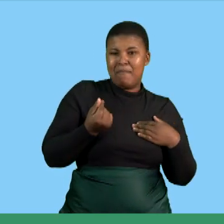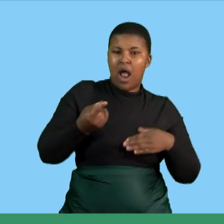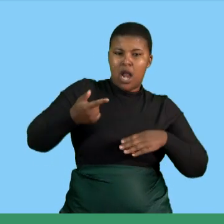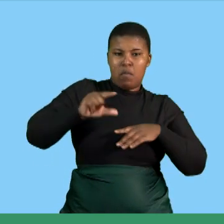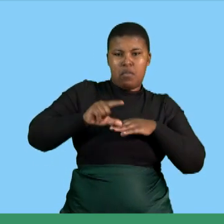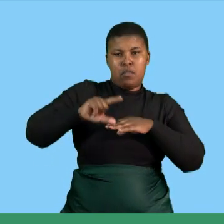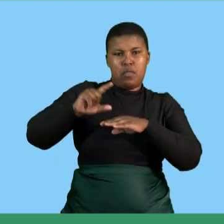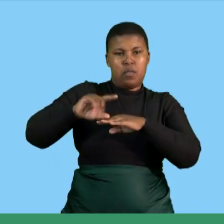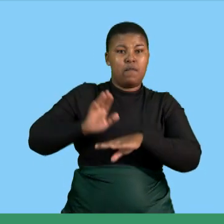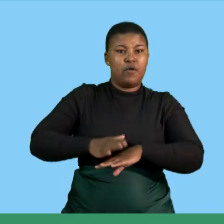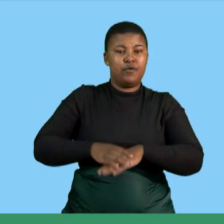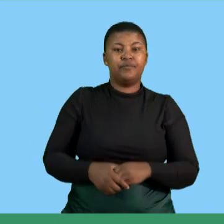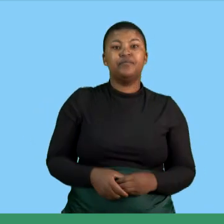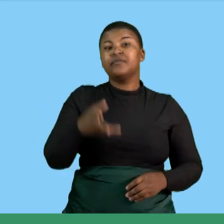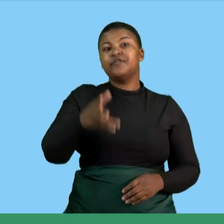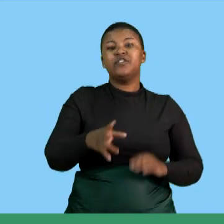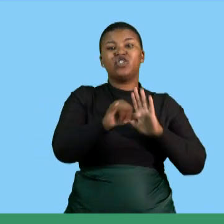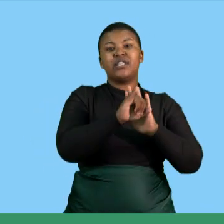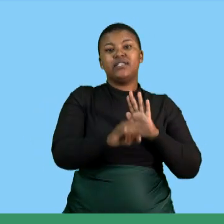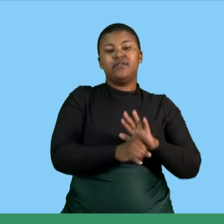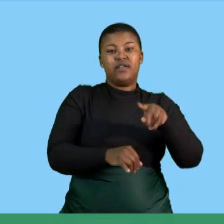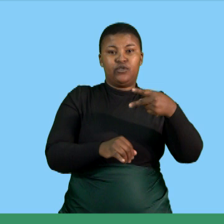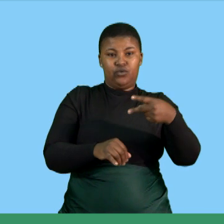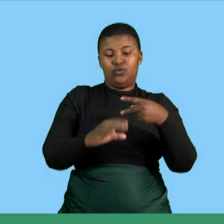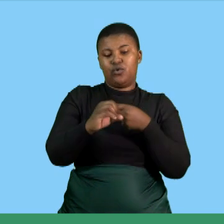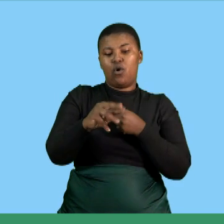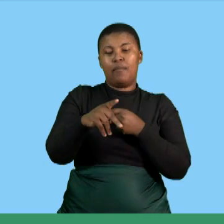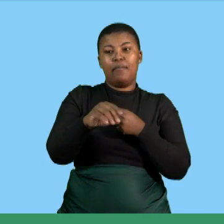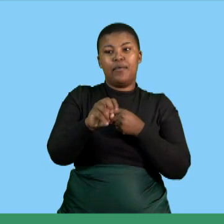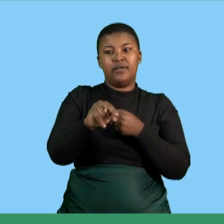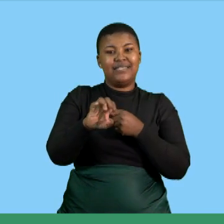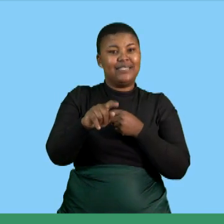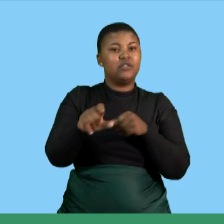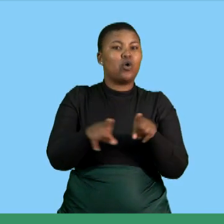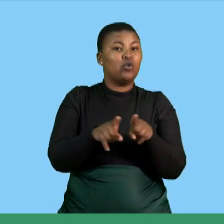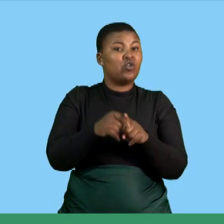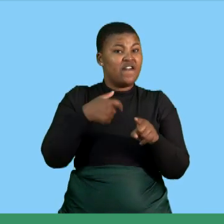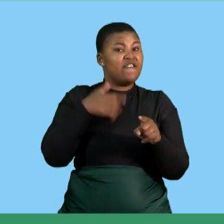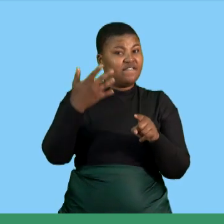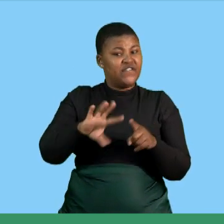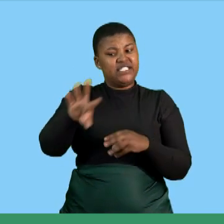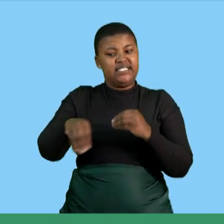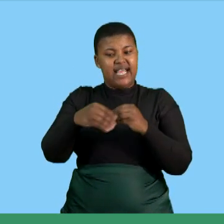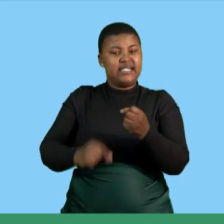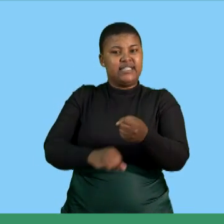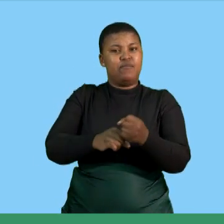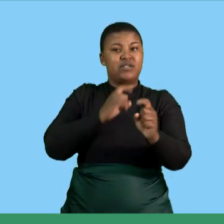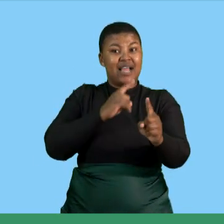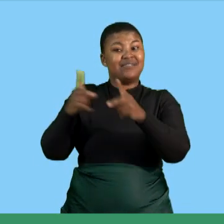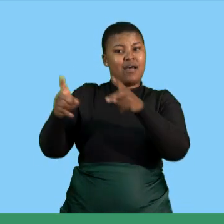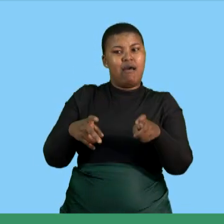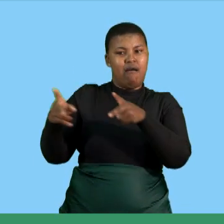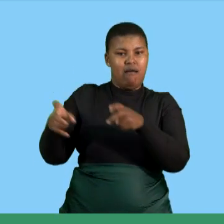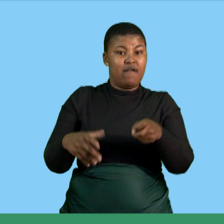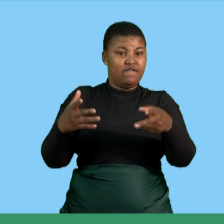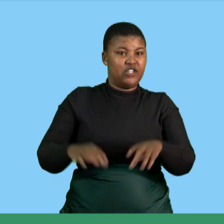the two macro environment components from the given scenario, plus we have motivated by quoting from